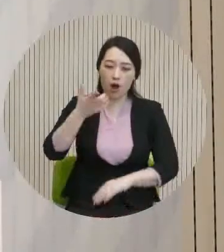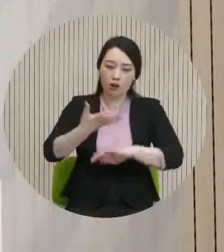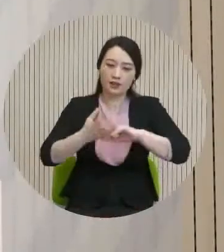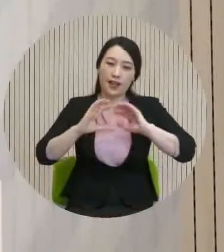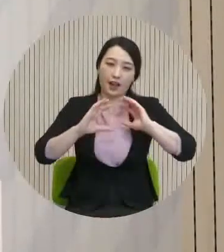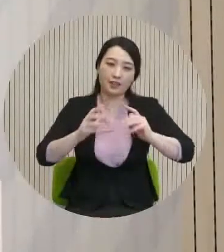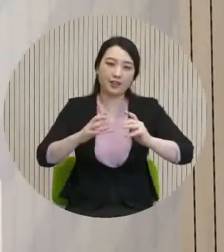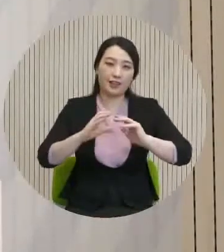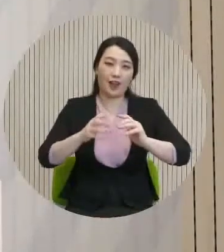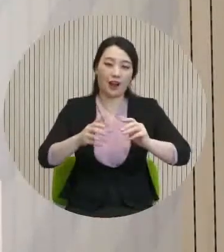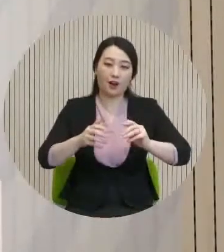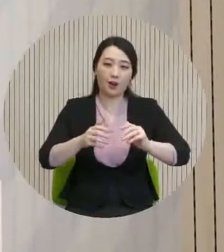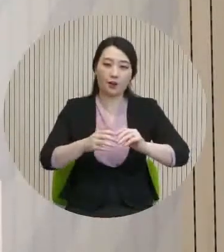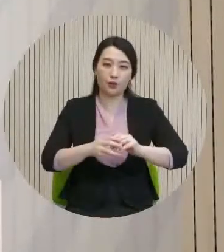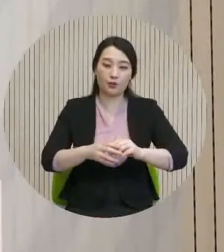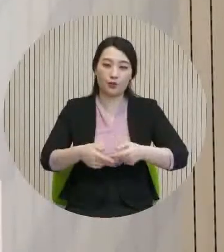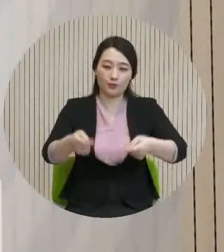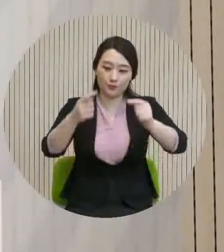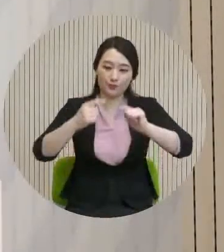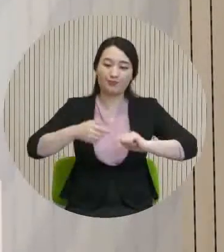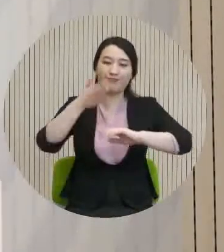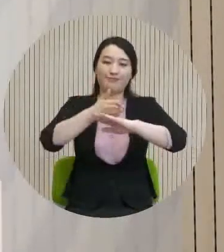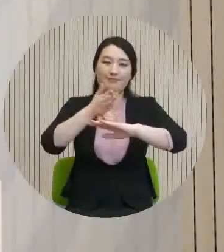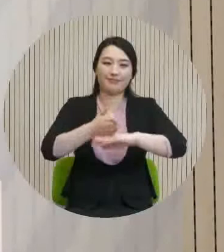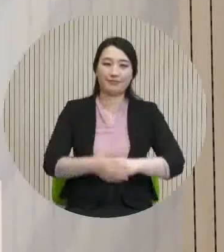Thank you for participating from afar.